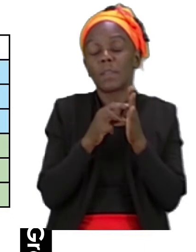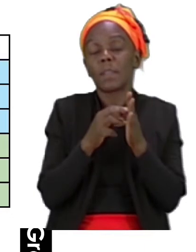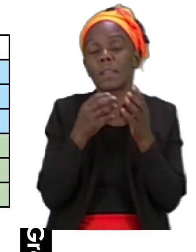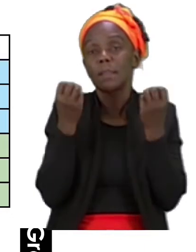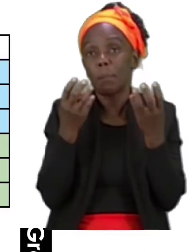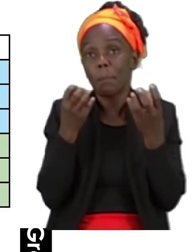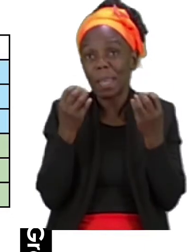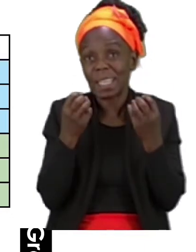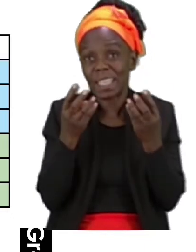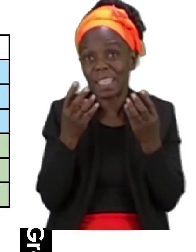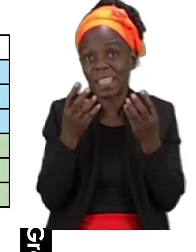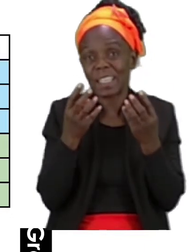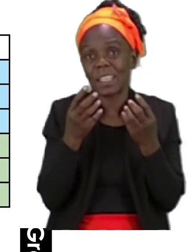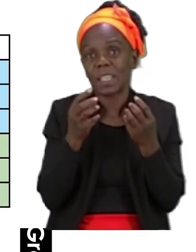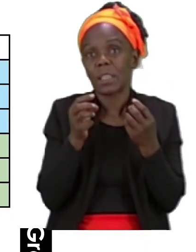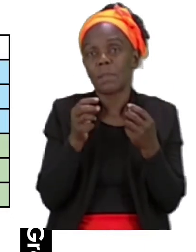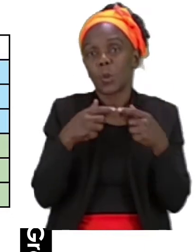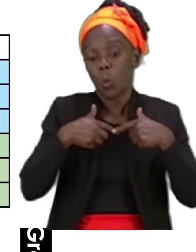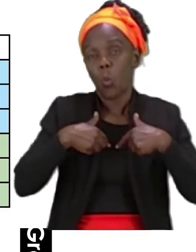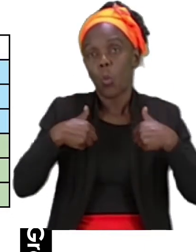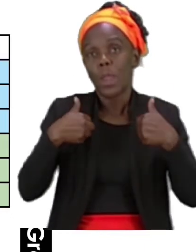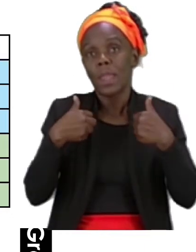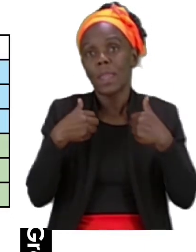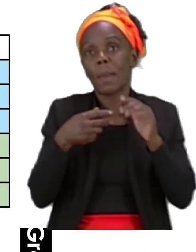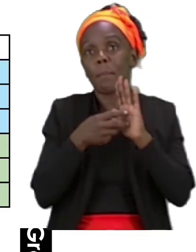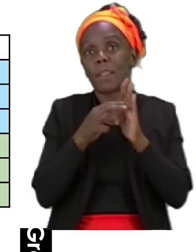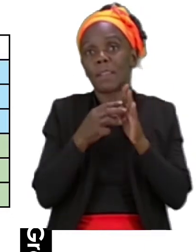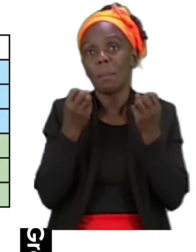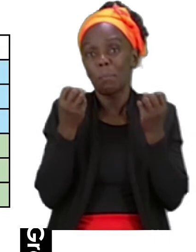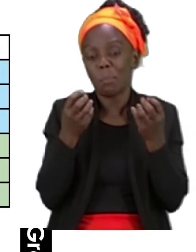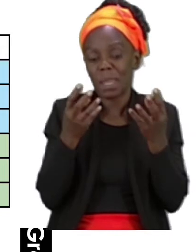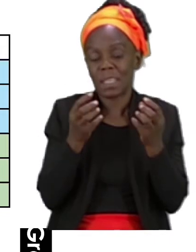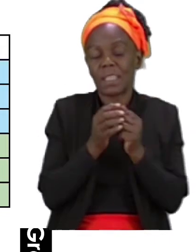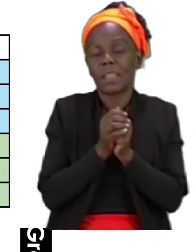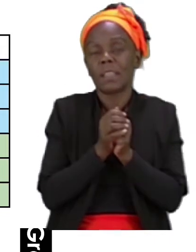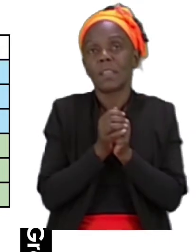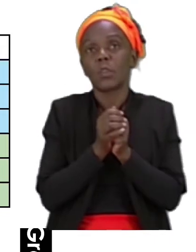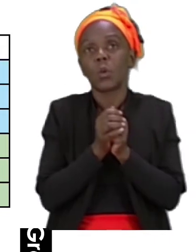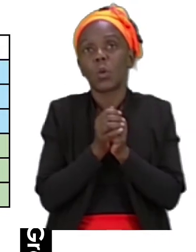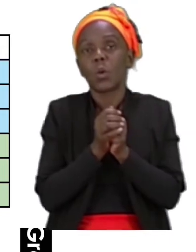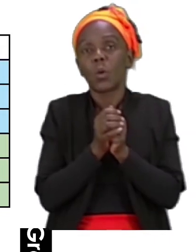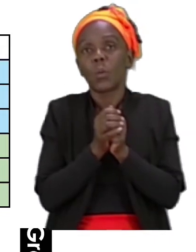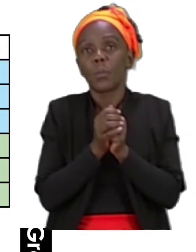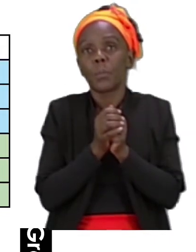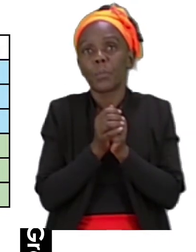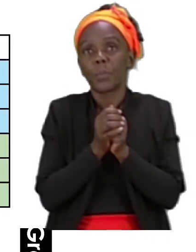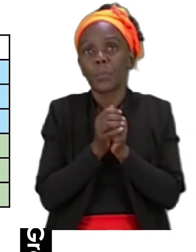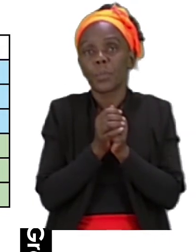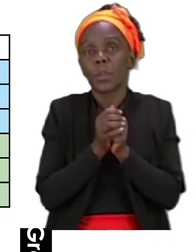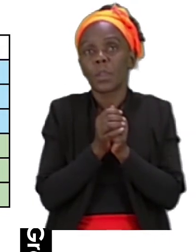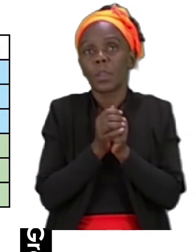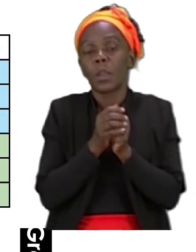pronoun to a possessive pronoun, we need to look at the word we. Now we don't have the word